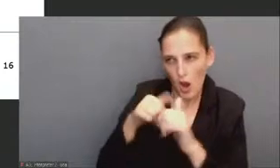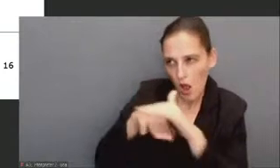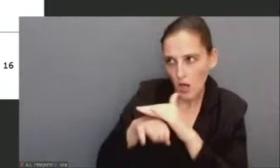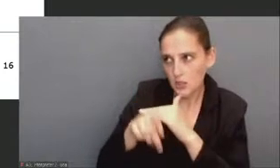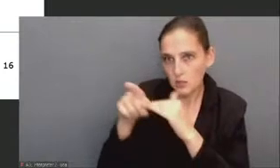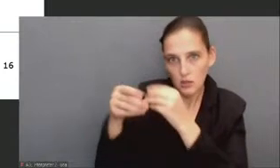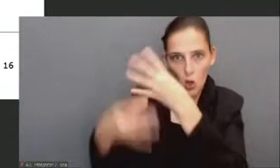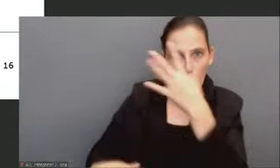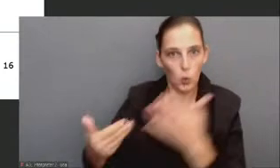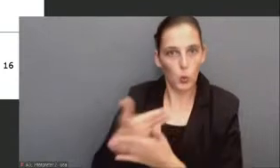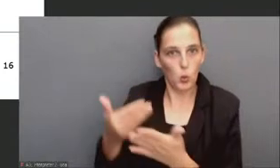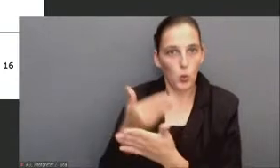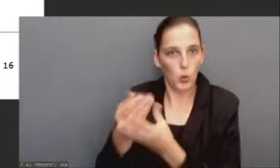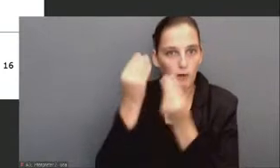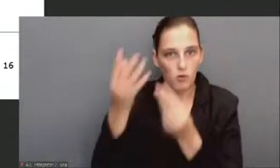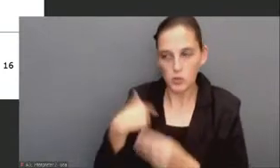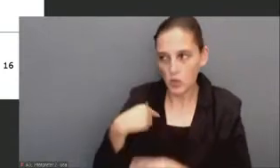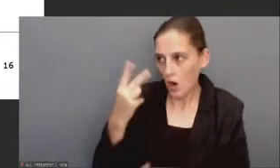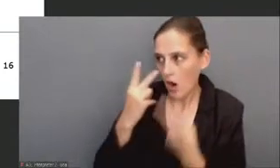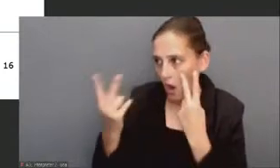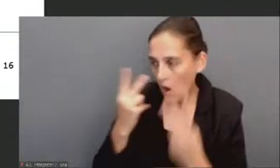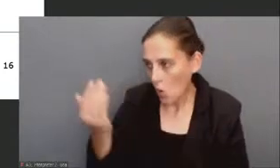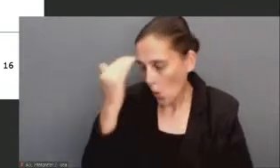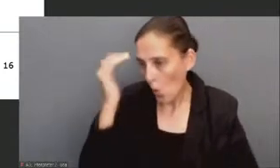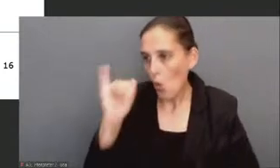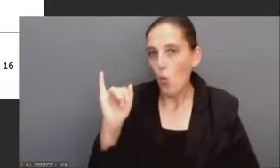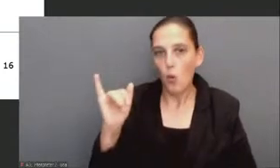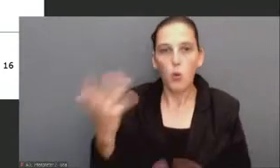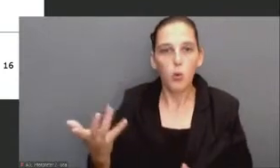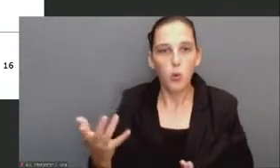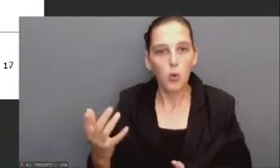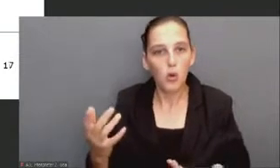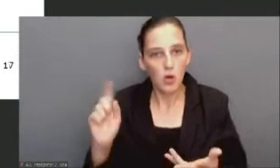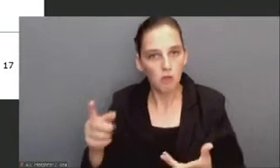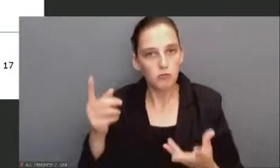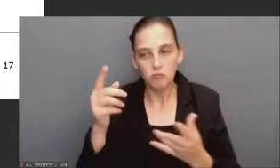on dissemination of this information to all providers.